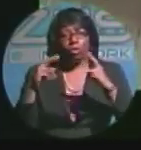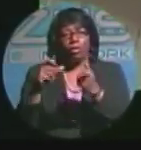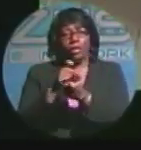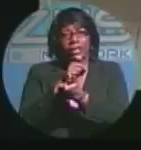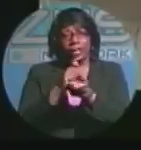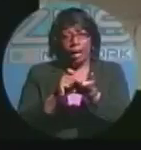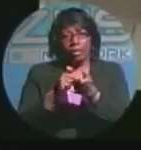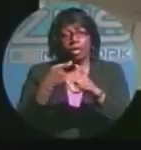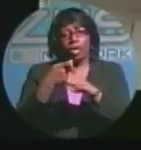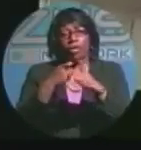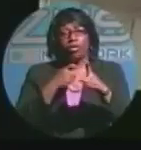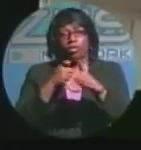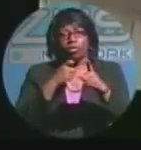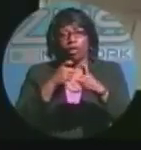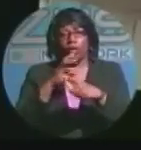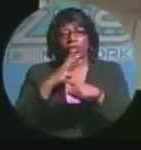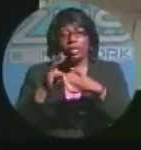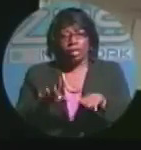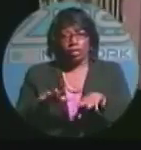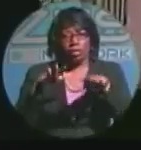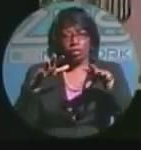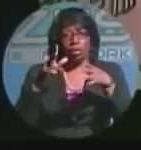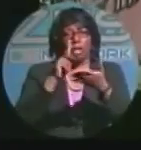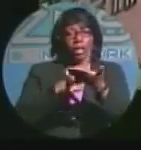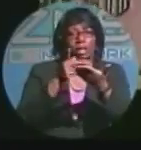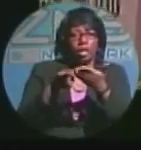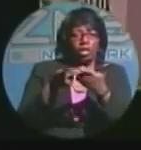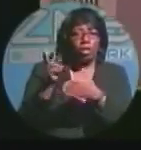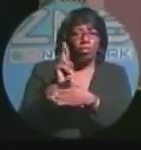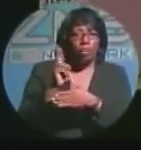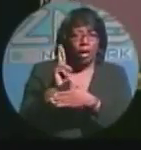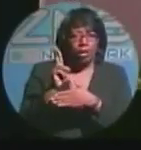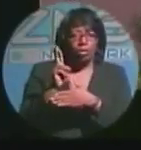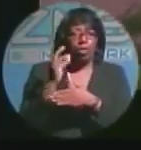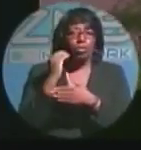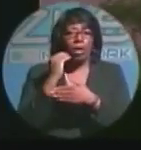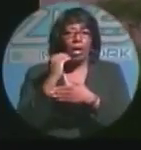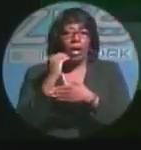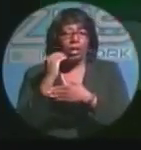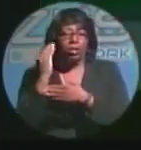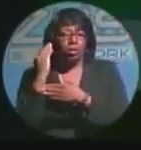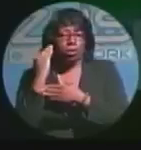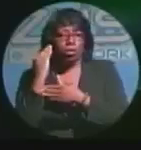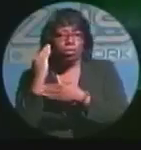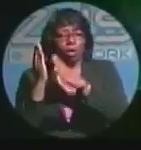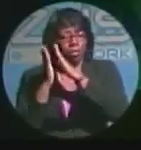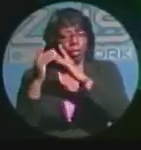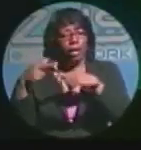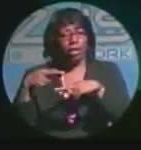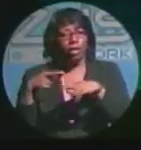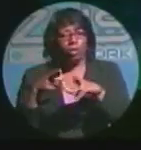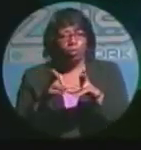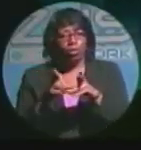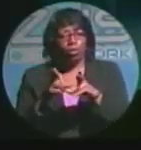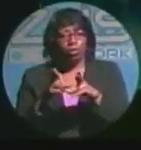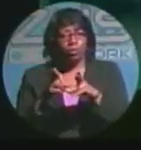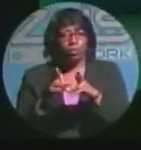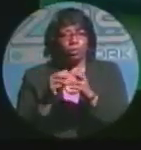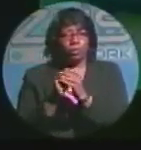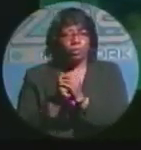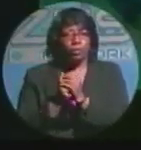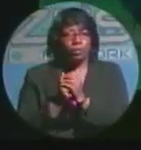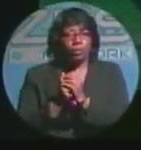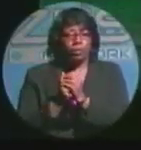From the kitchen to the bathroom to the bedroom, many homes in Forbes Hill got drenched by the storm when they lost